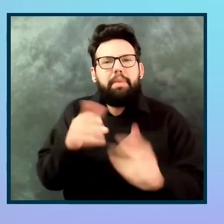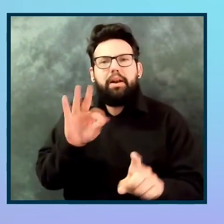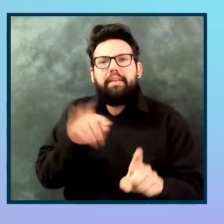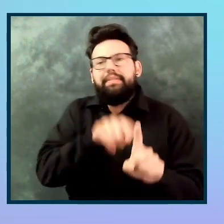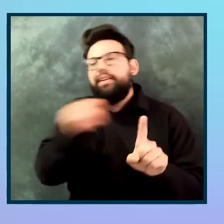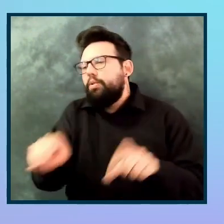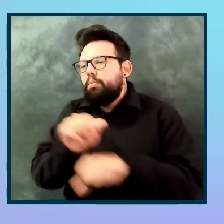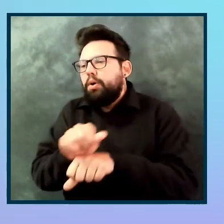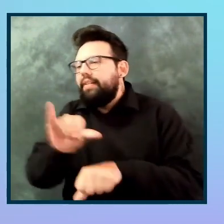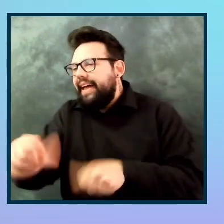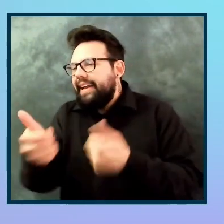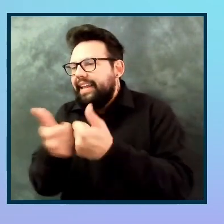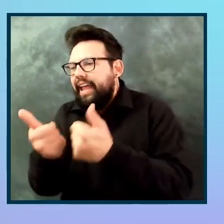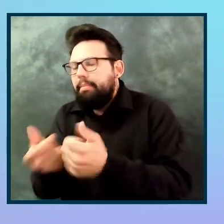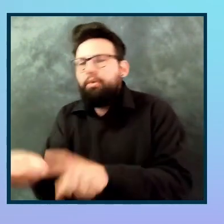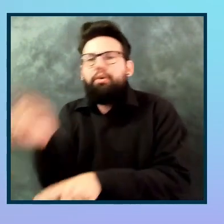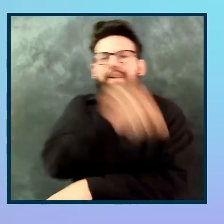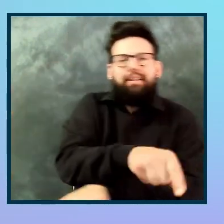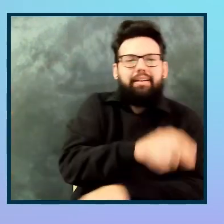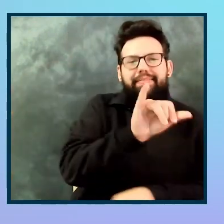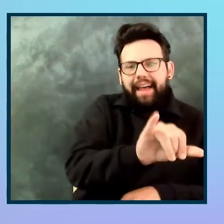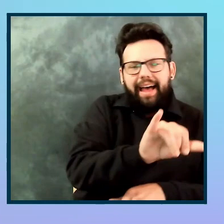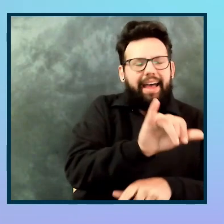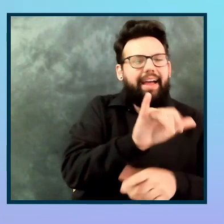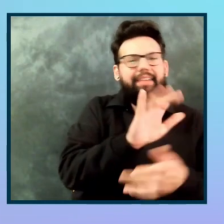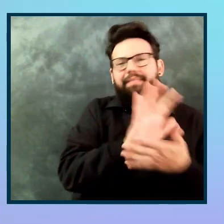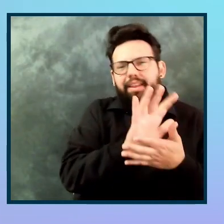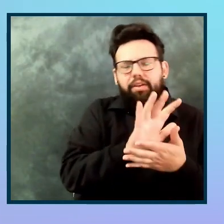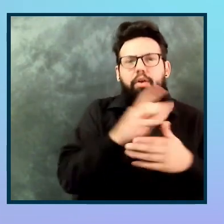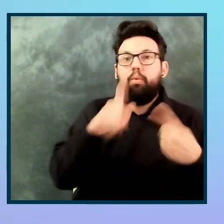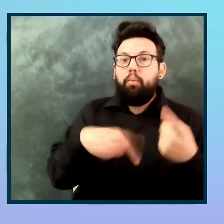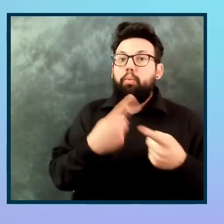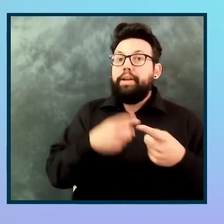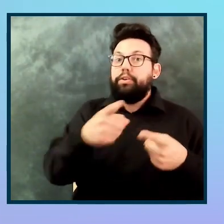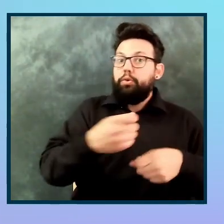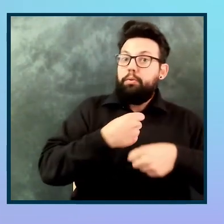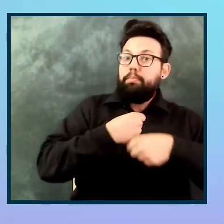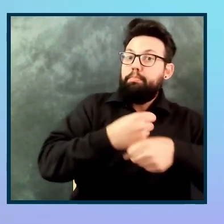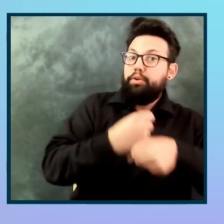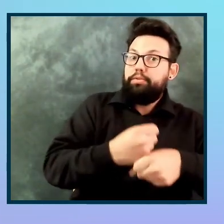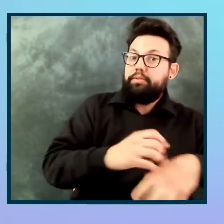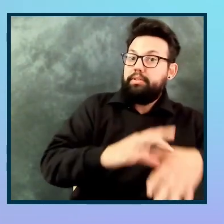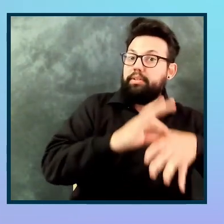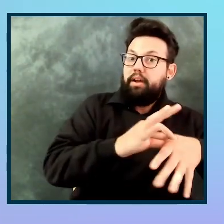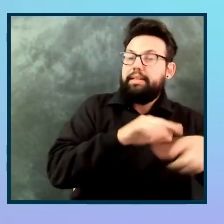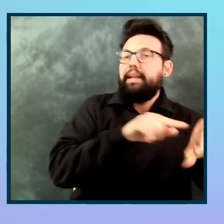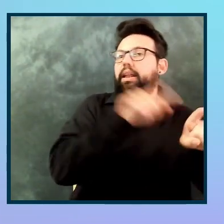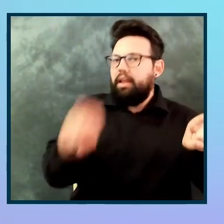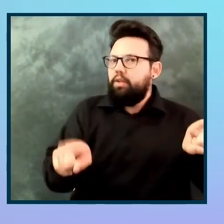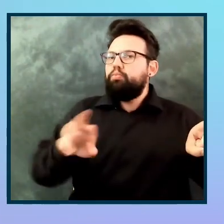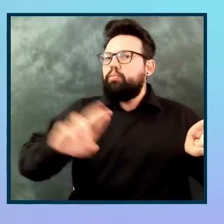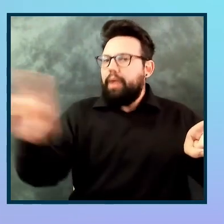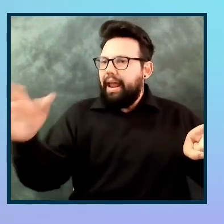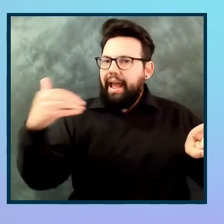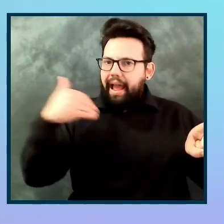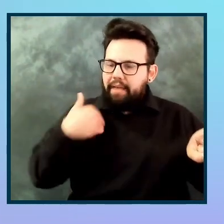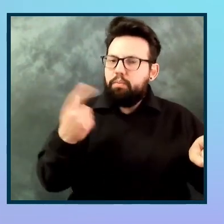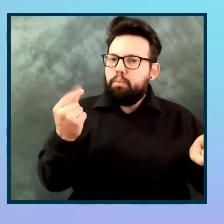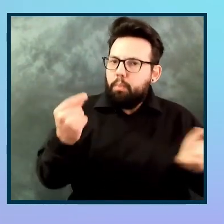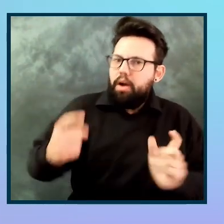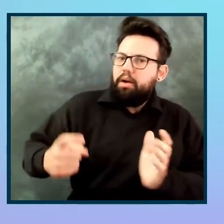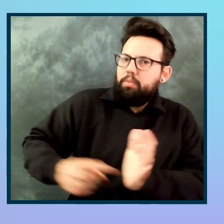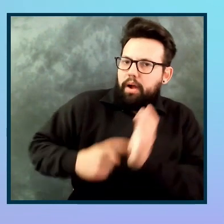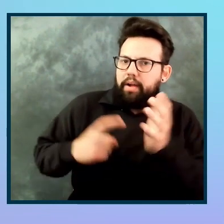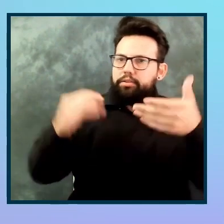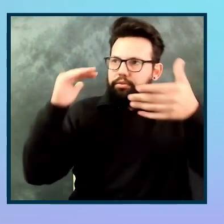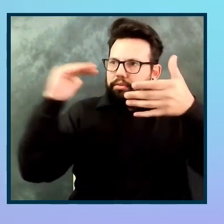if you're working on this video, when you're producing certain content, these are the operating procedures. These are the guidelines that you need to follow.